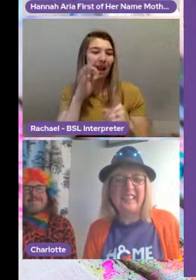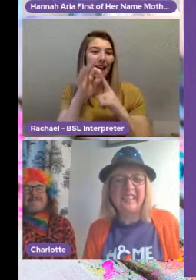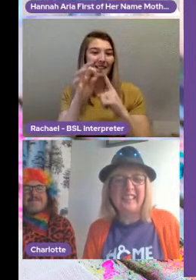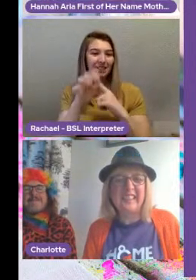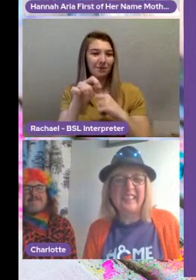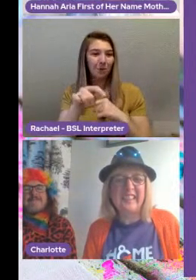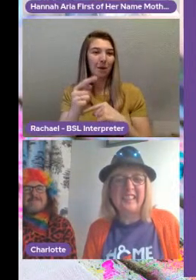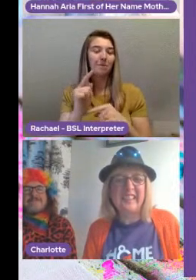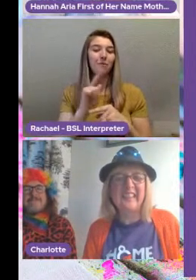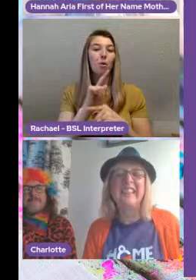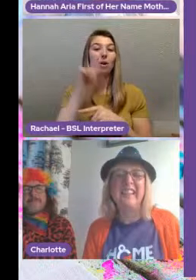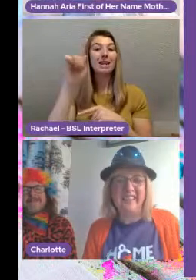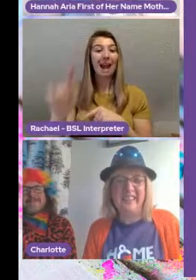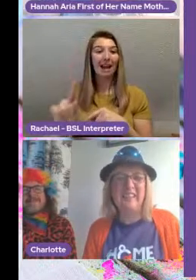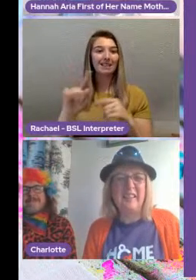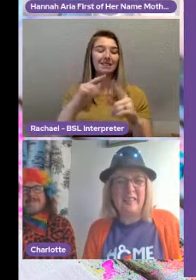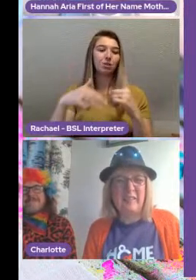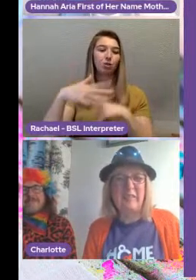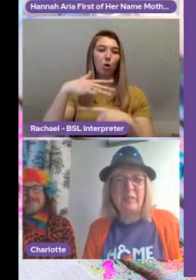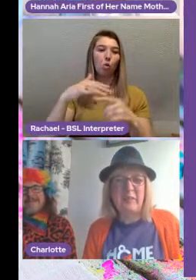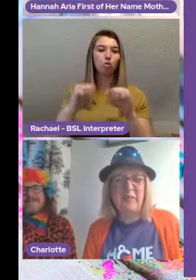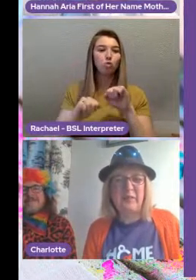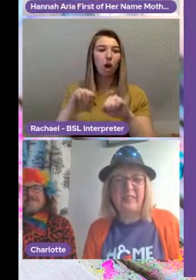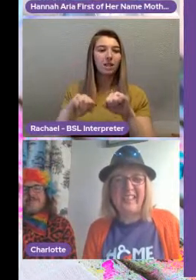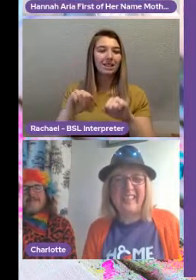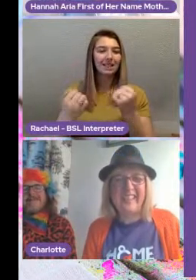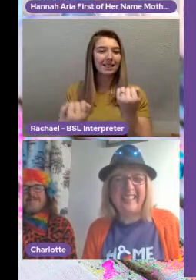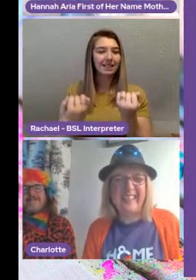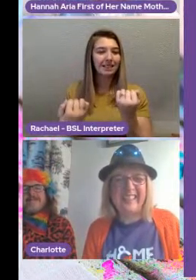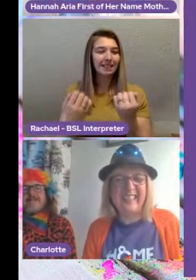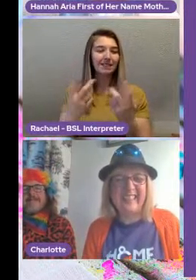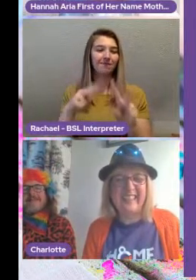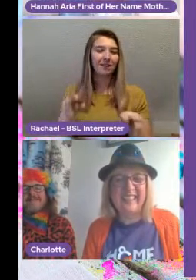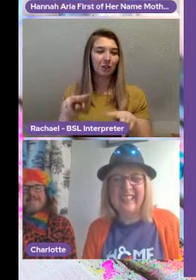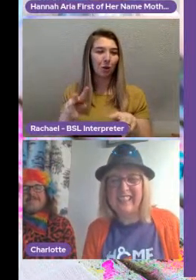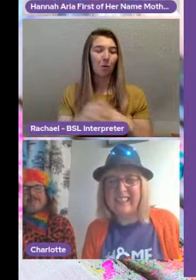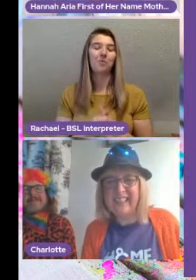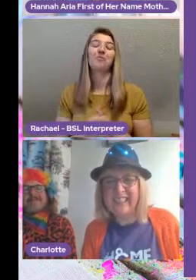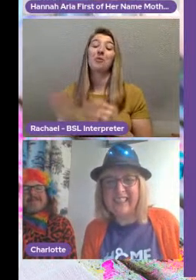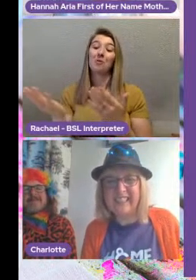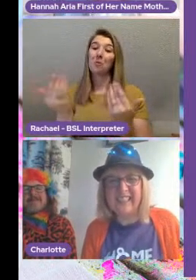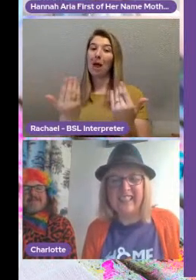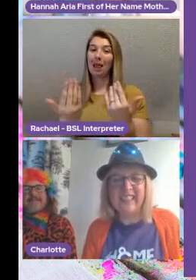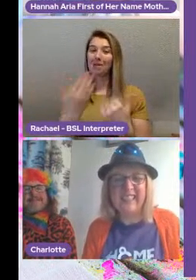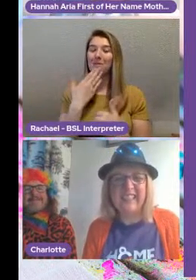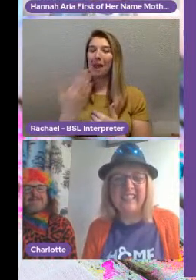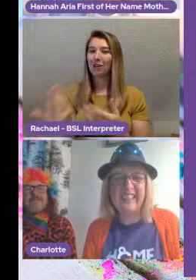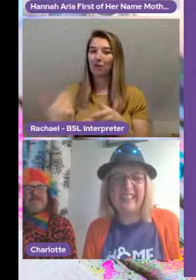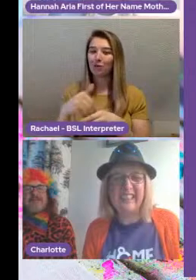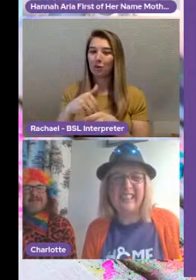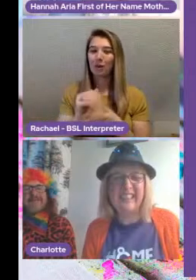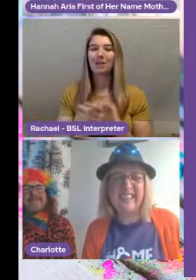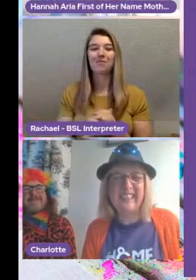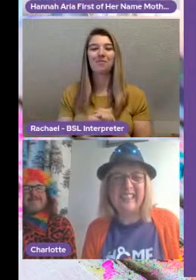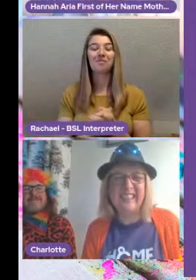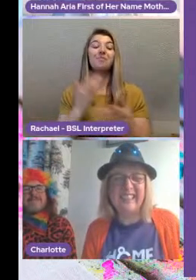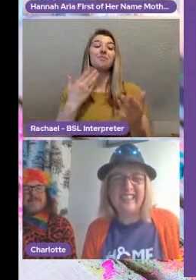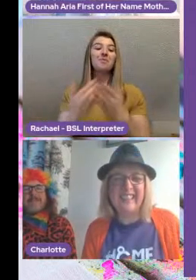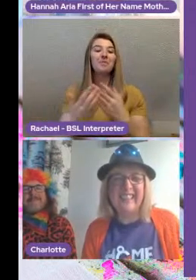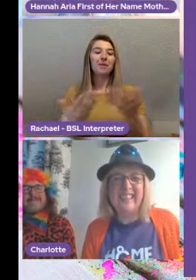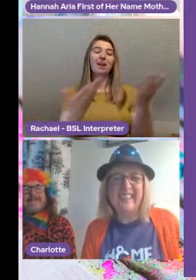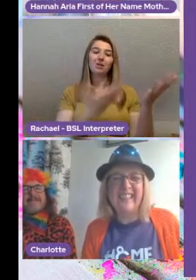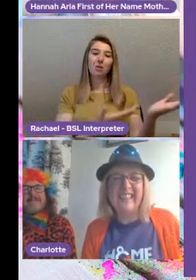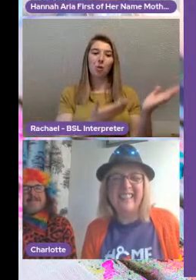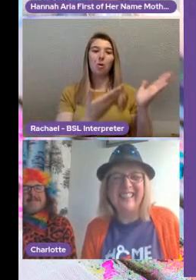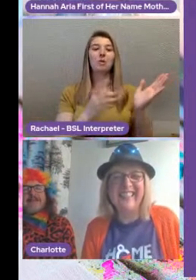next social justice video. So, yes. Welcome. Brilliant. Great that you can join us. So yes, Charlotte, tell us about this.